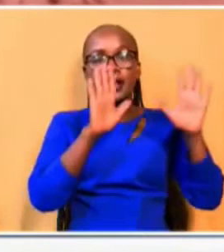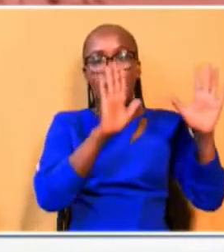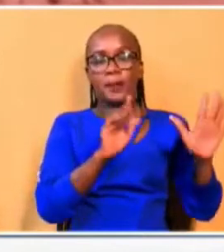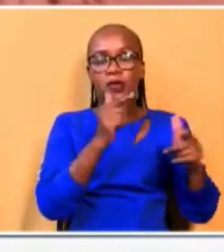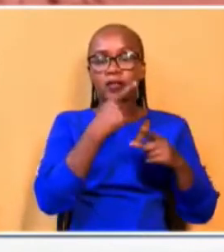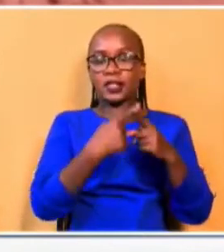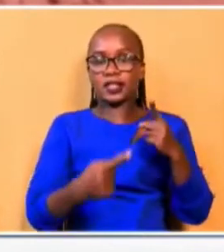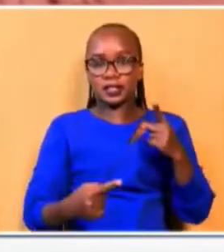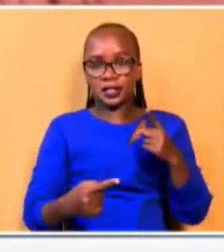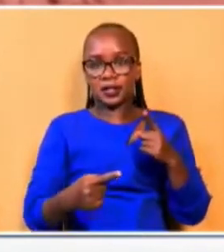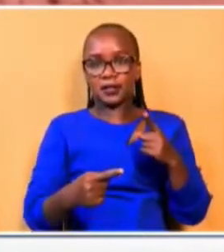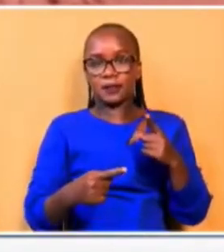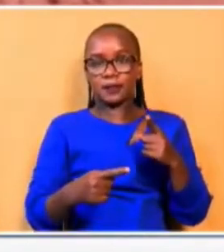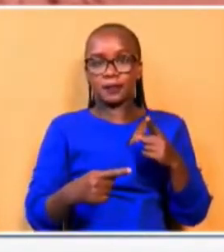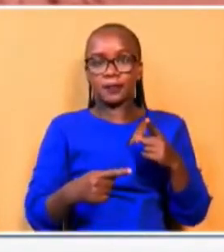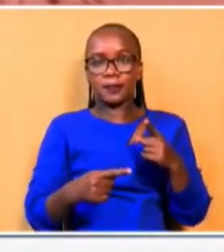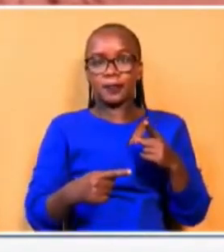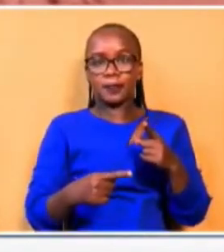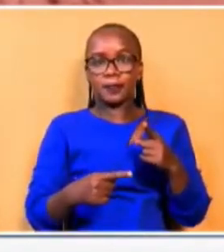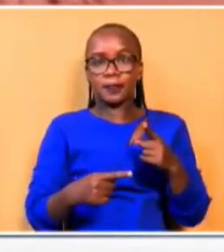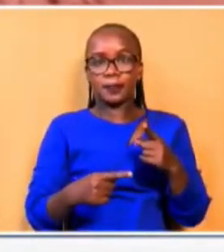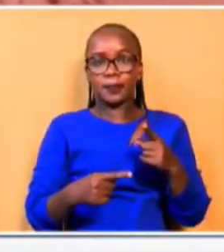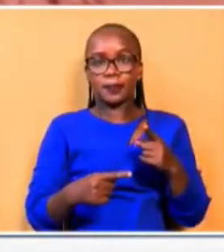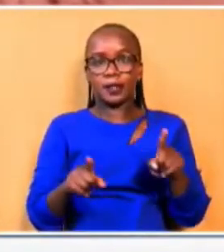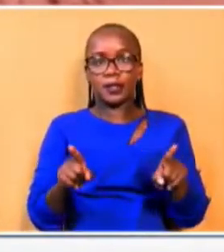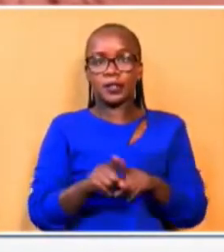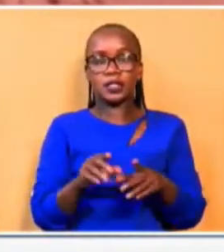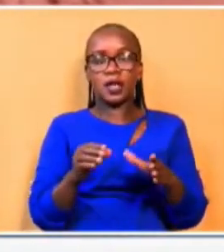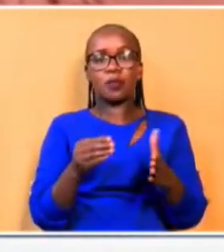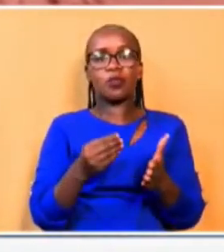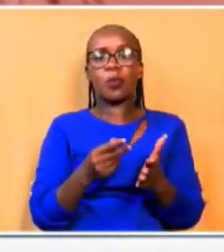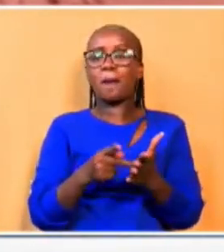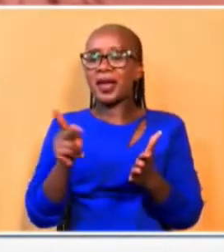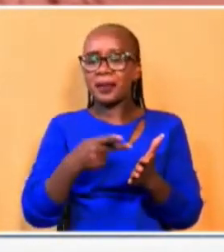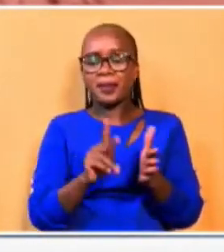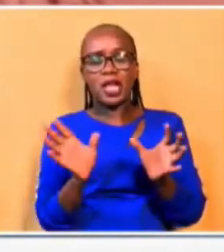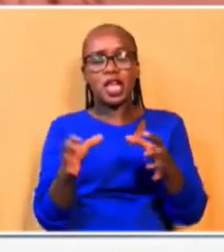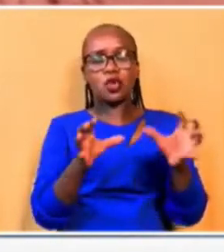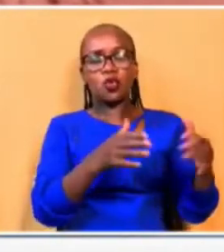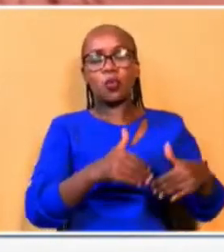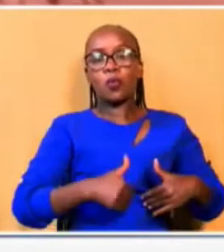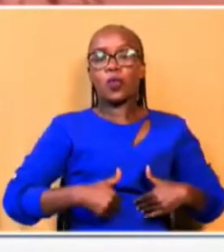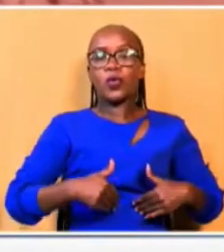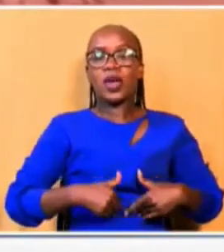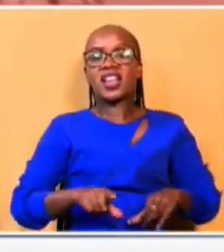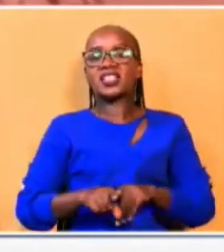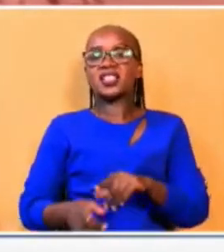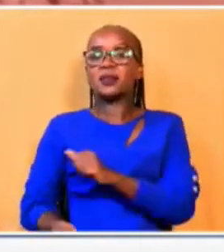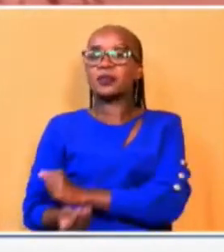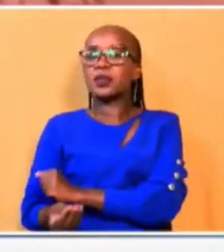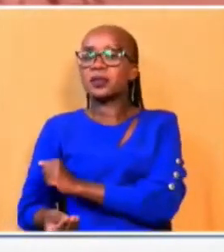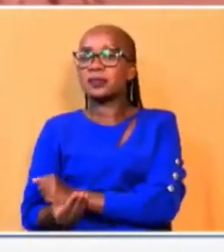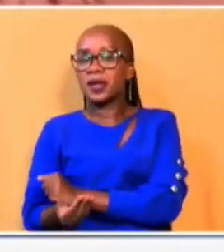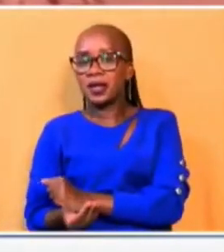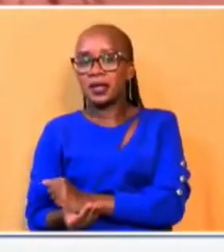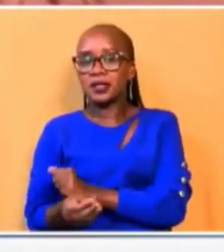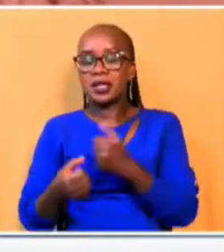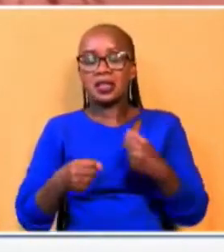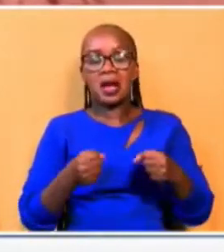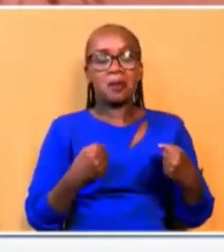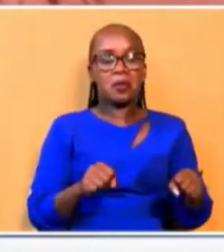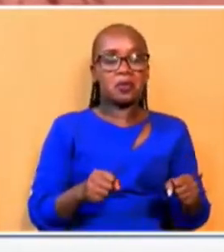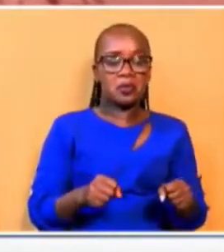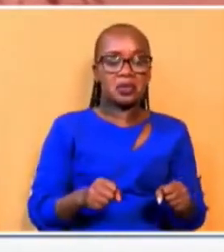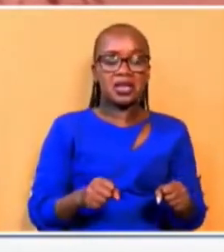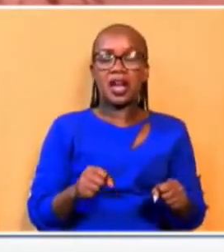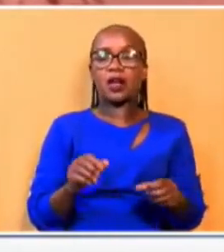elections is voter bribery and the renting of groups of people, young groups of people and so on, who are being paid money, whether they are for the border, ferried